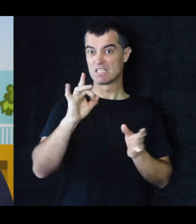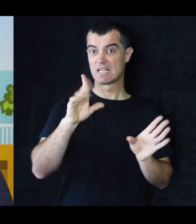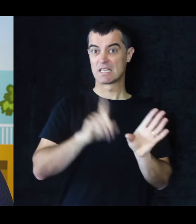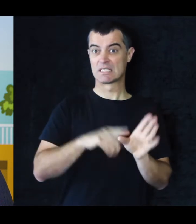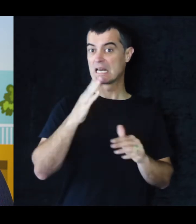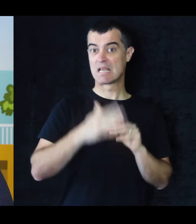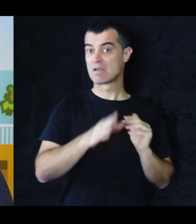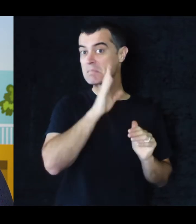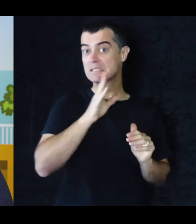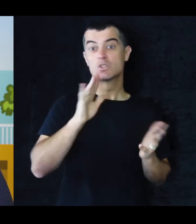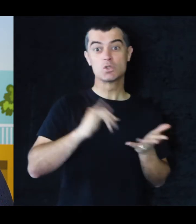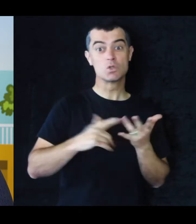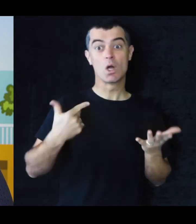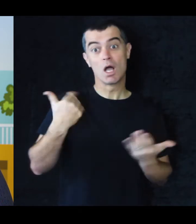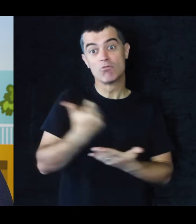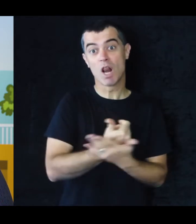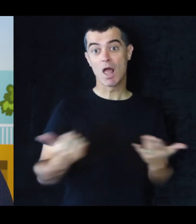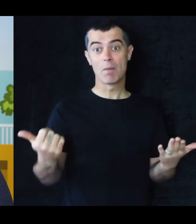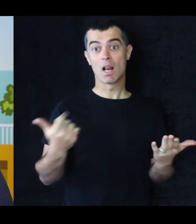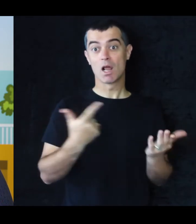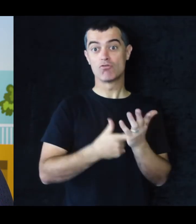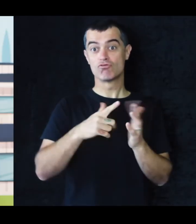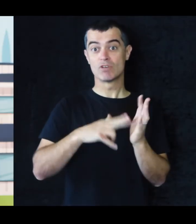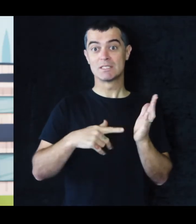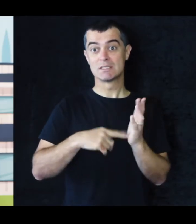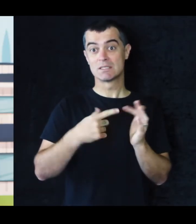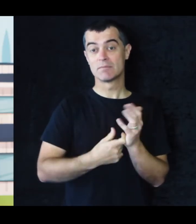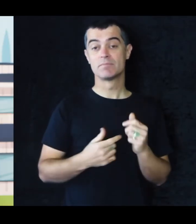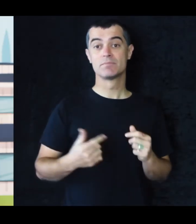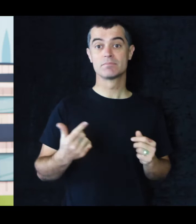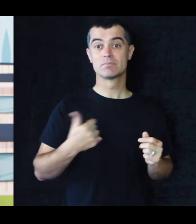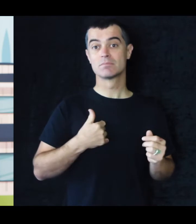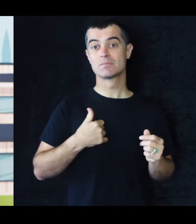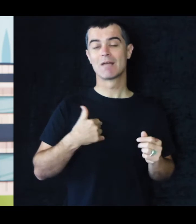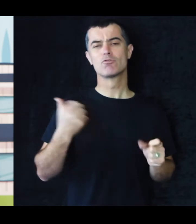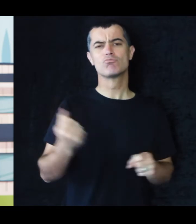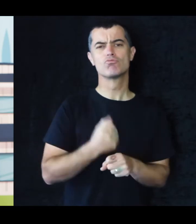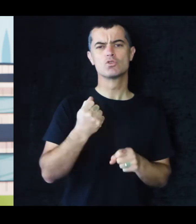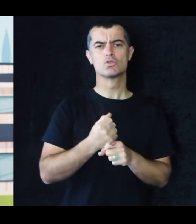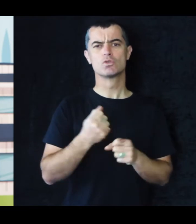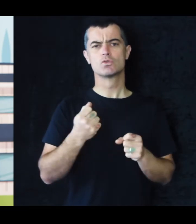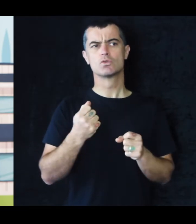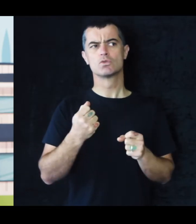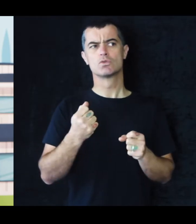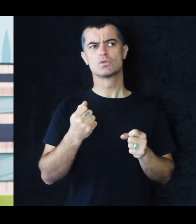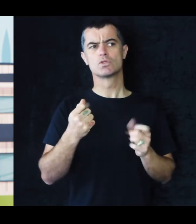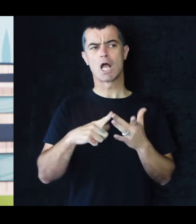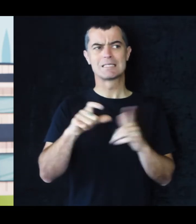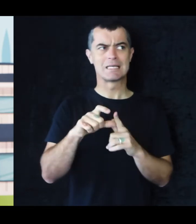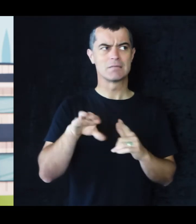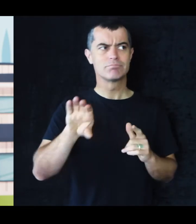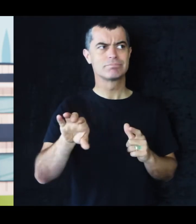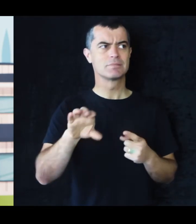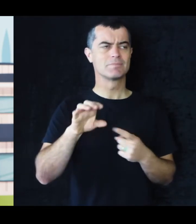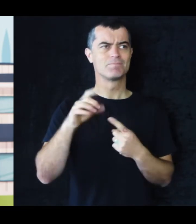and not missed a payment. So I am a reliable renter. Well, I'd have to produce ID probably. I'd have